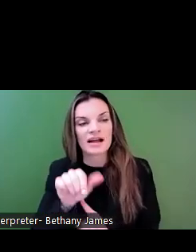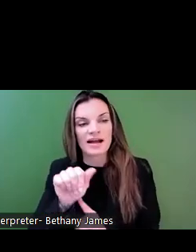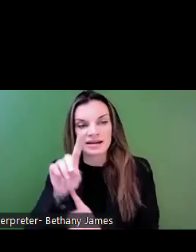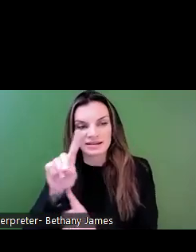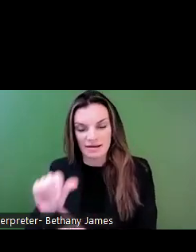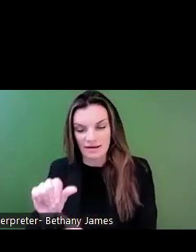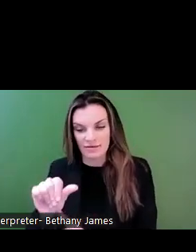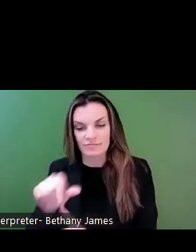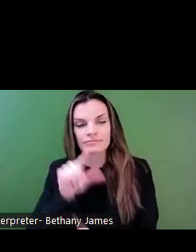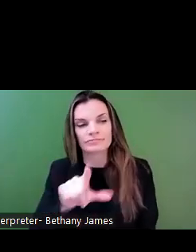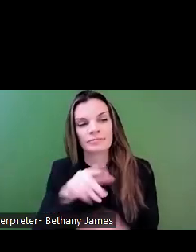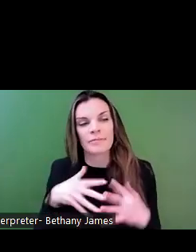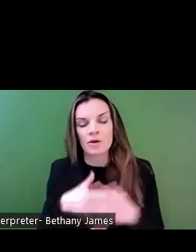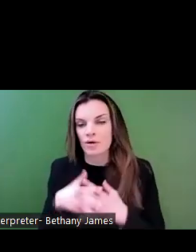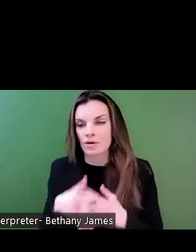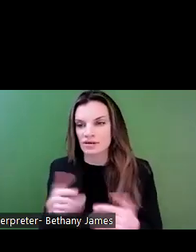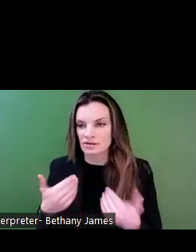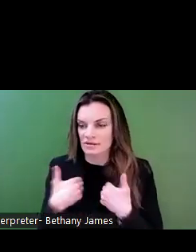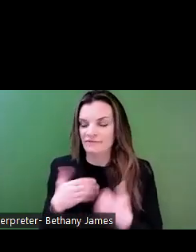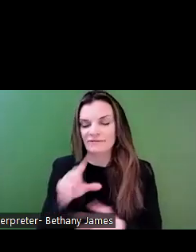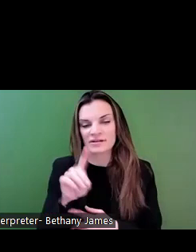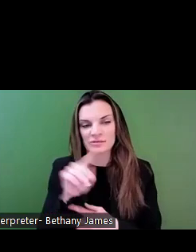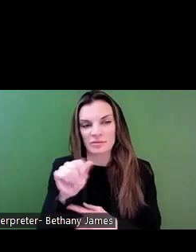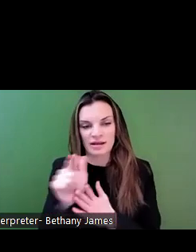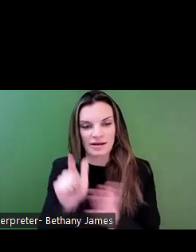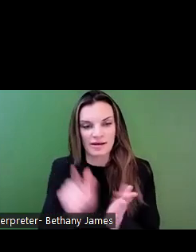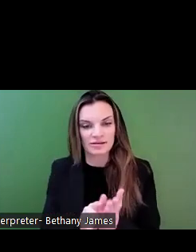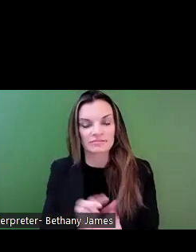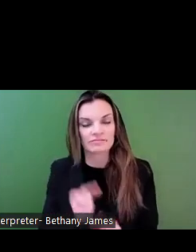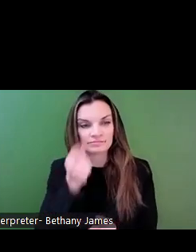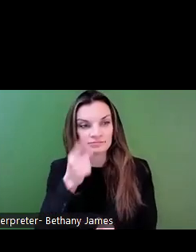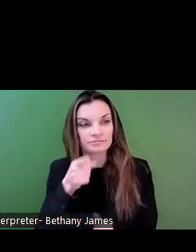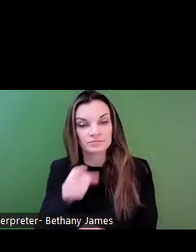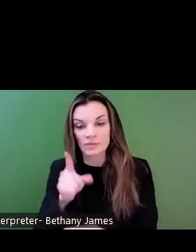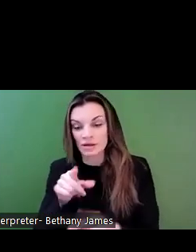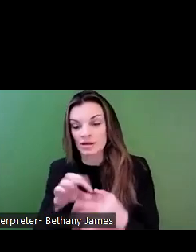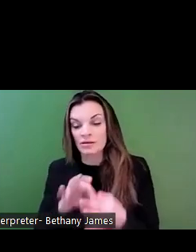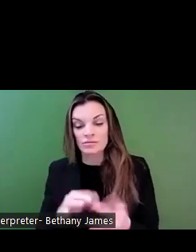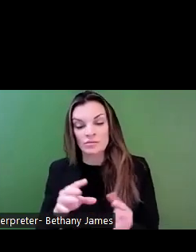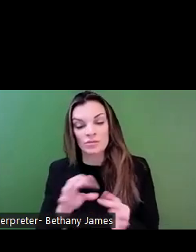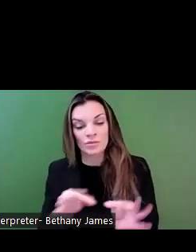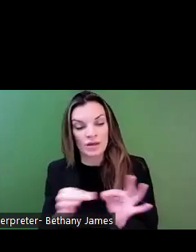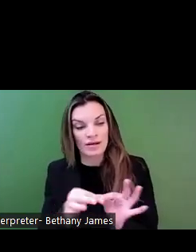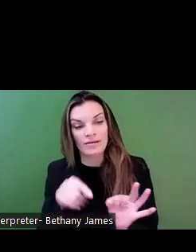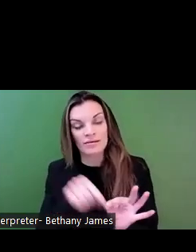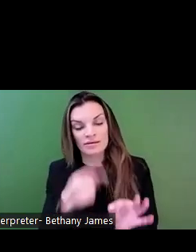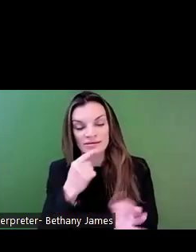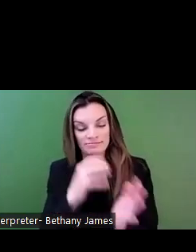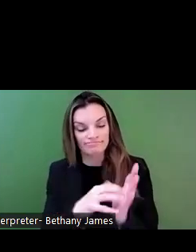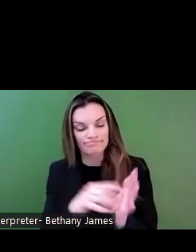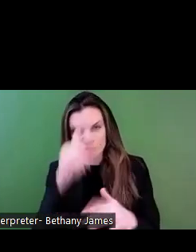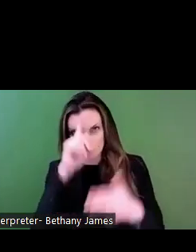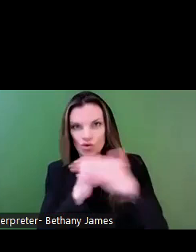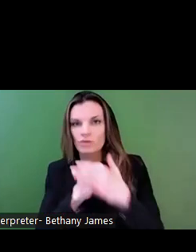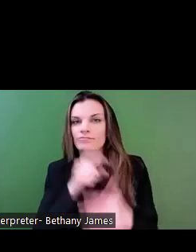contain a specific list of medical conditions such as a stroke that constitutes a disability. Instead, the ADA uses 3 pillars